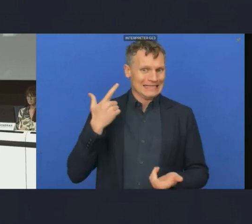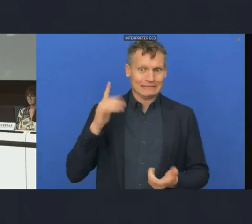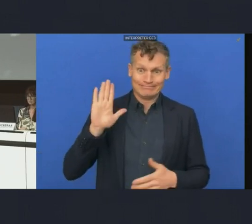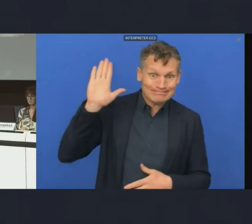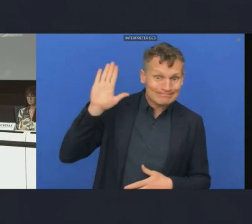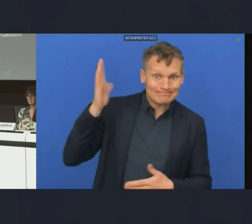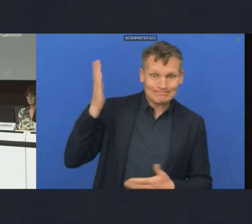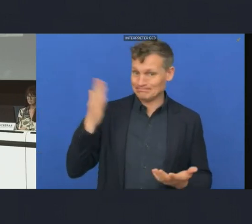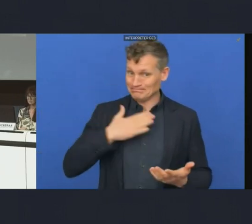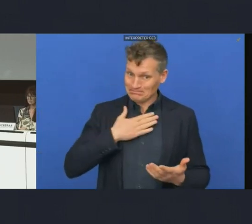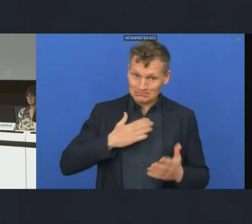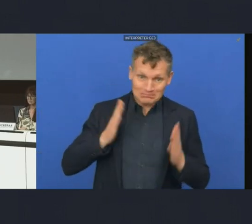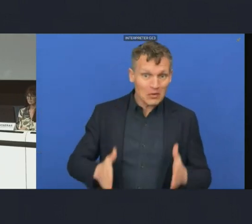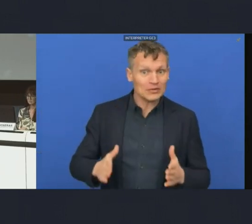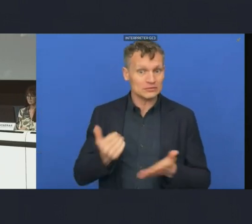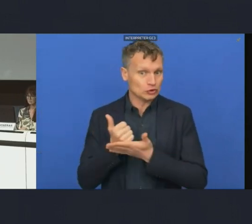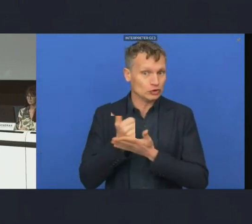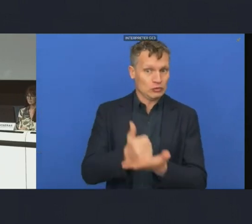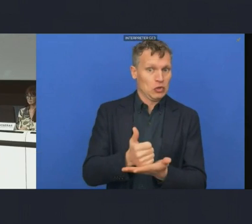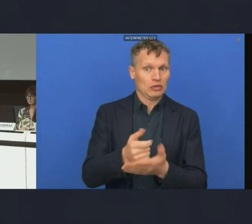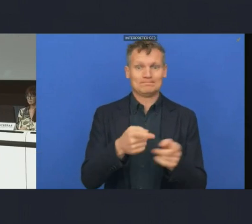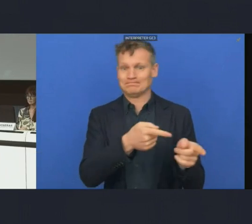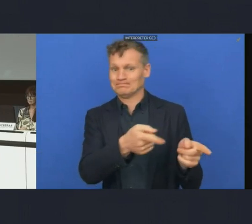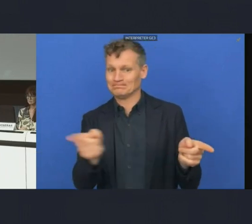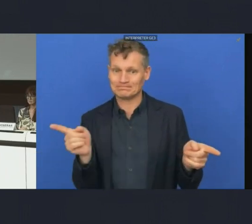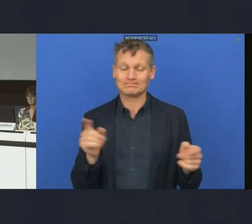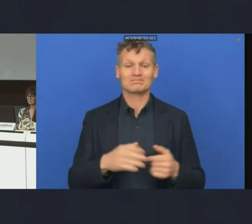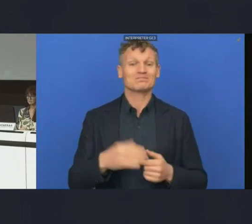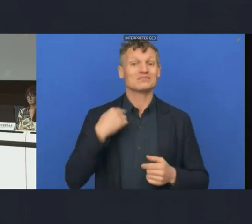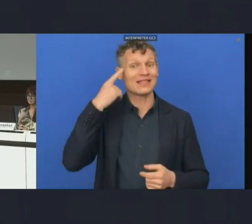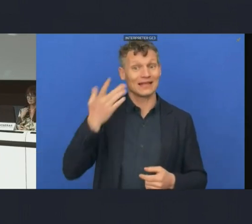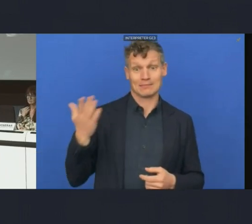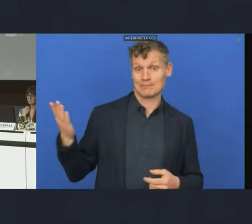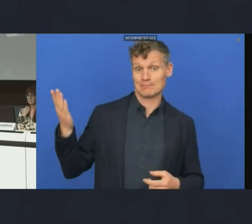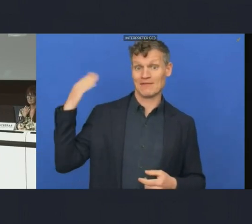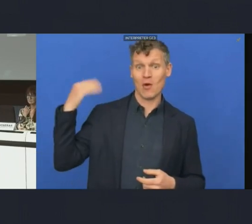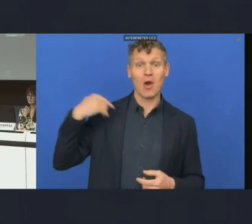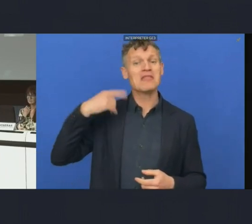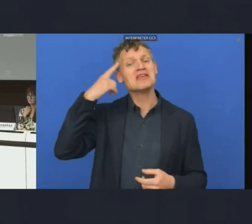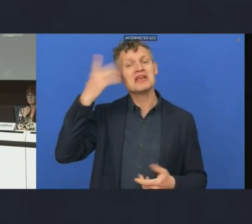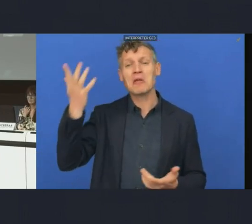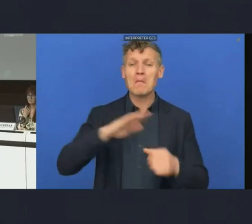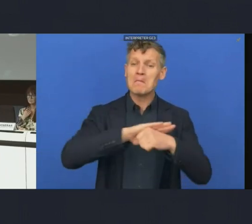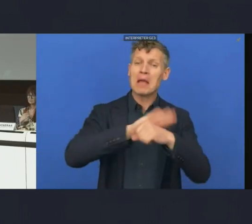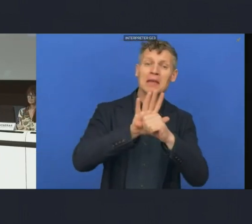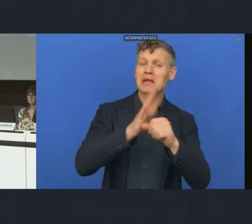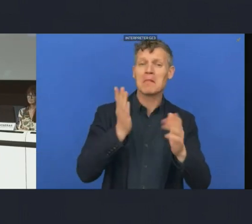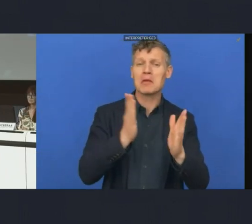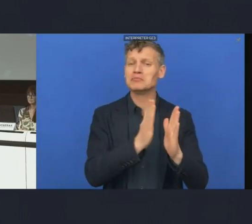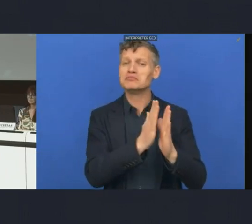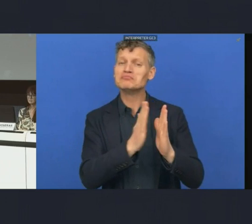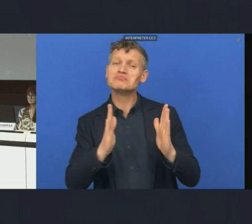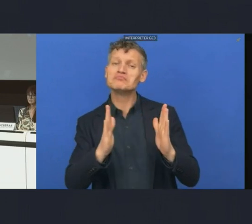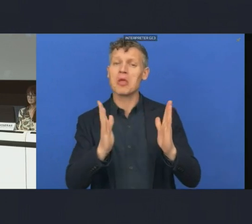all quite optimistic about how long the pandemic will last. And also the first call was only to cover